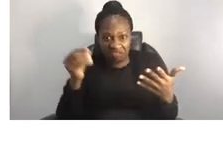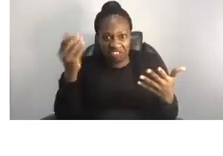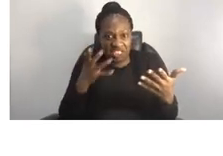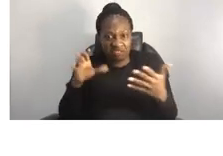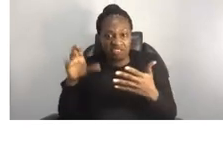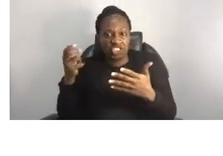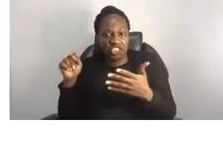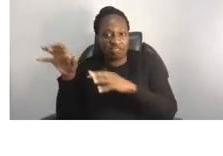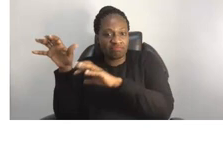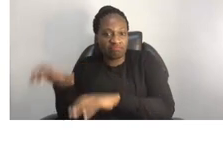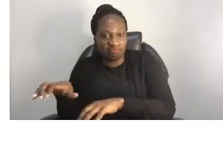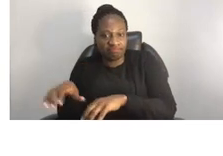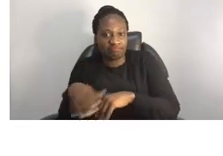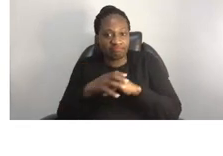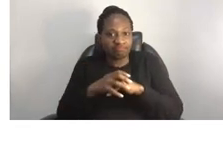chat.